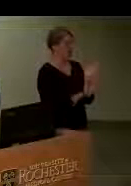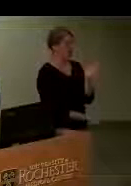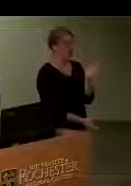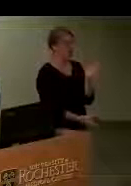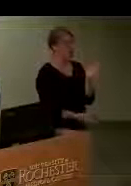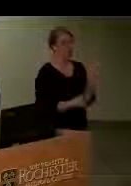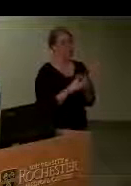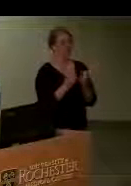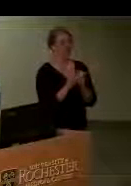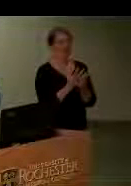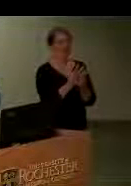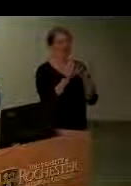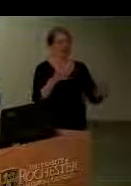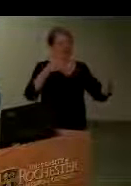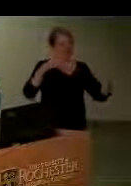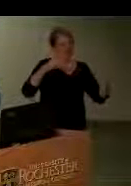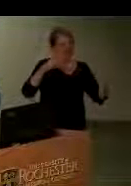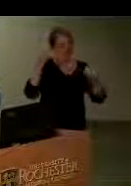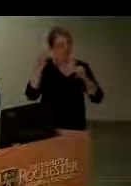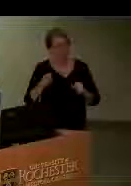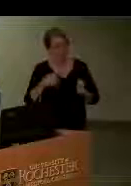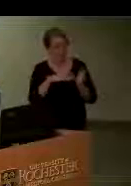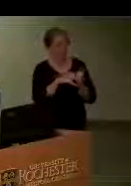get lots of feedback on strengths and weaknesses.